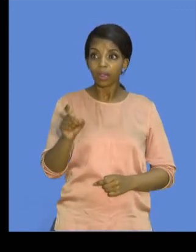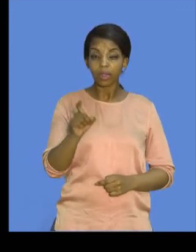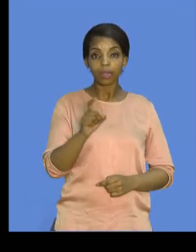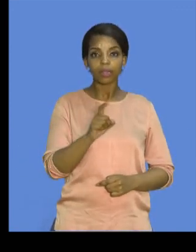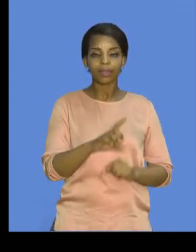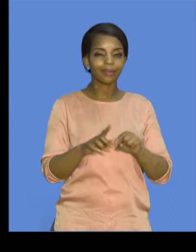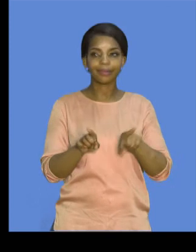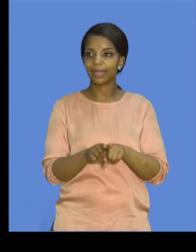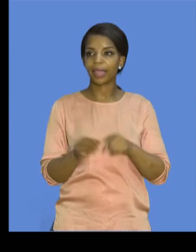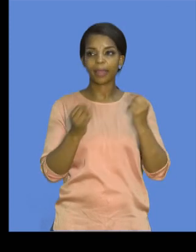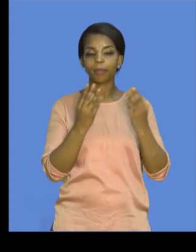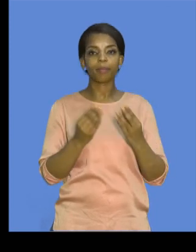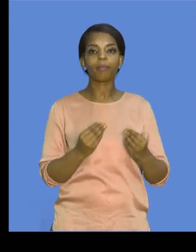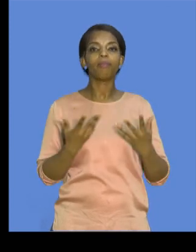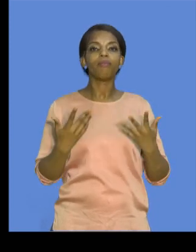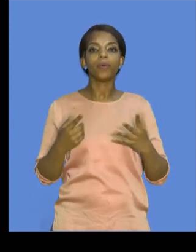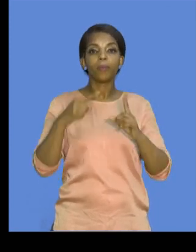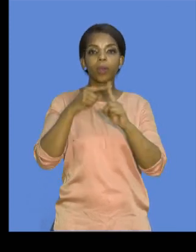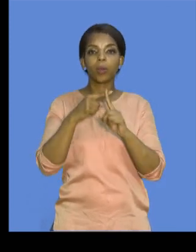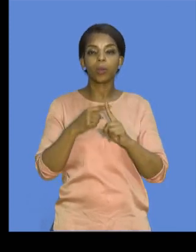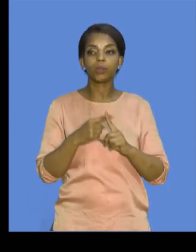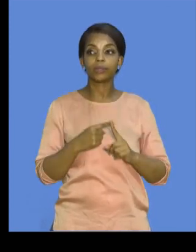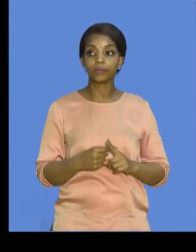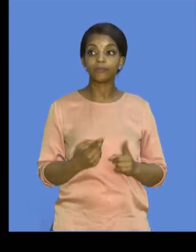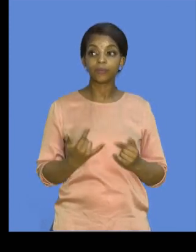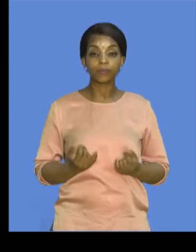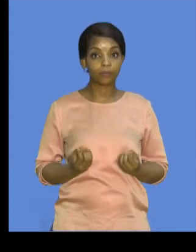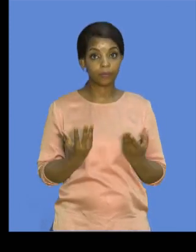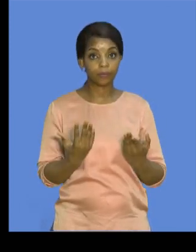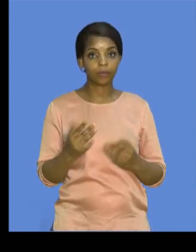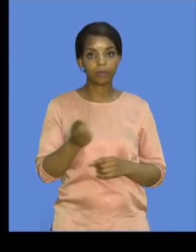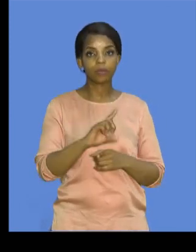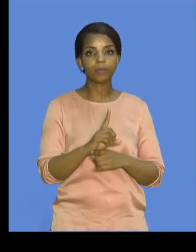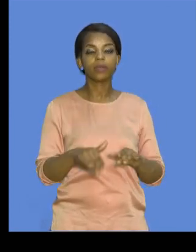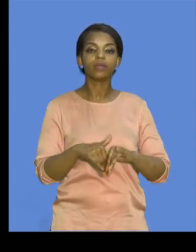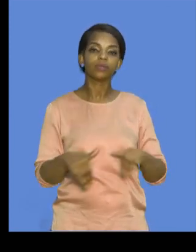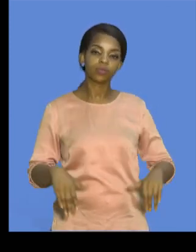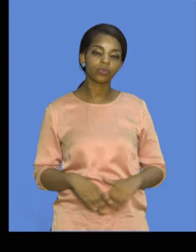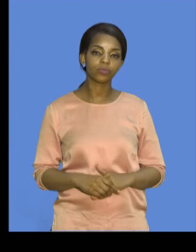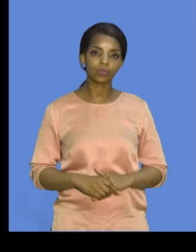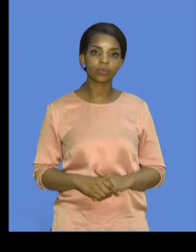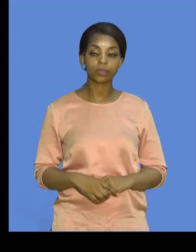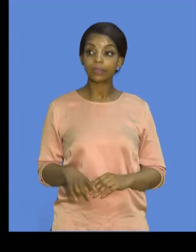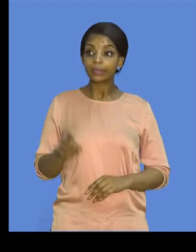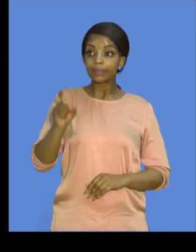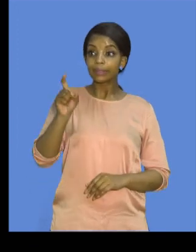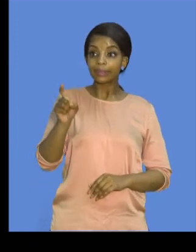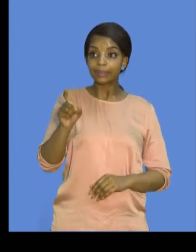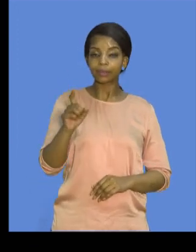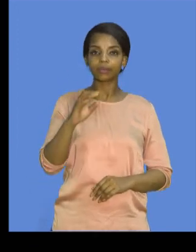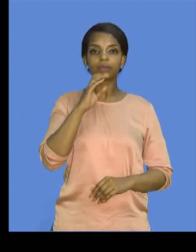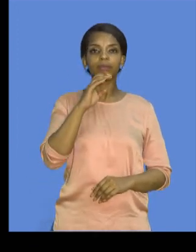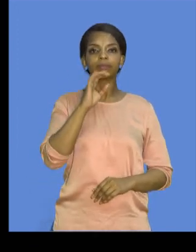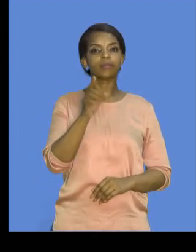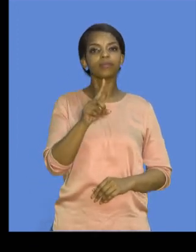okay, which has got the same number of positive provided it's neutral, okay? And then charge cannot be destroyed or created. This leads